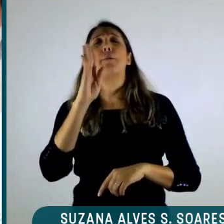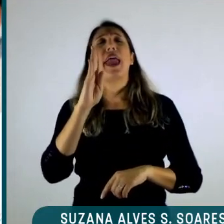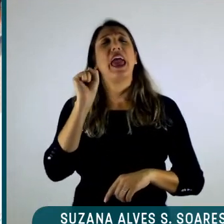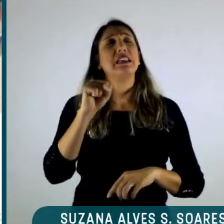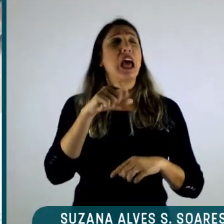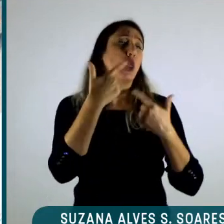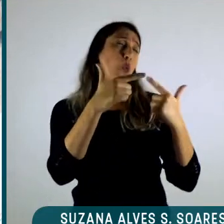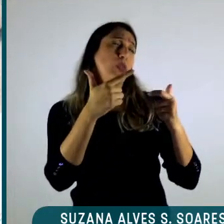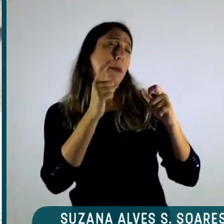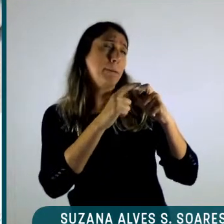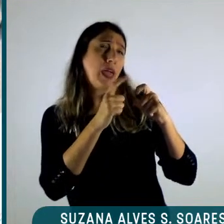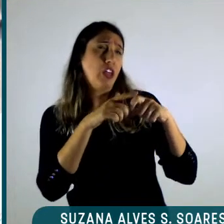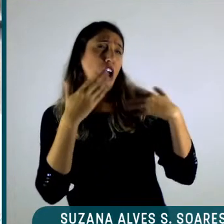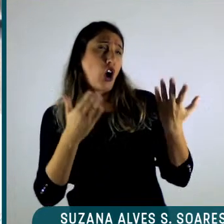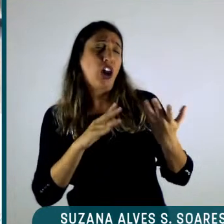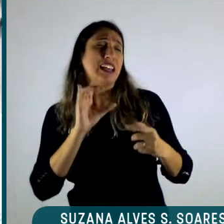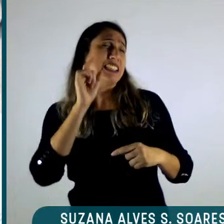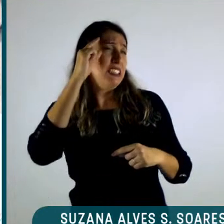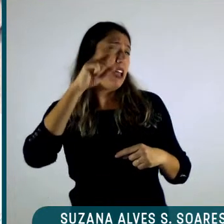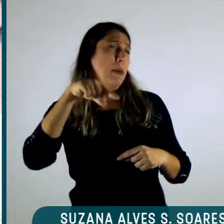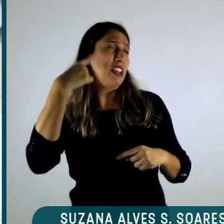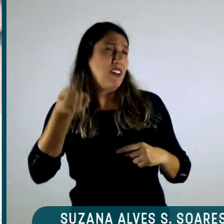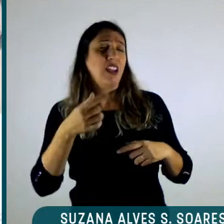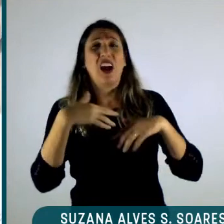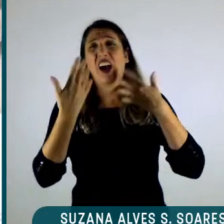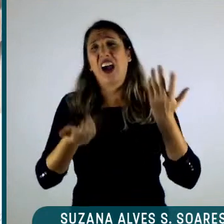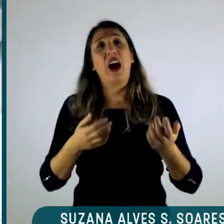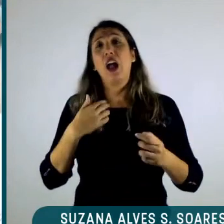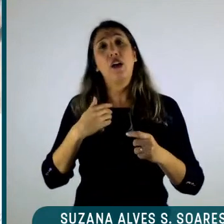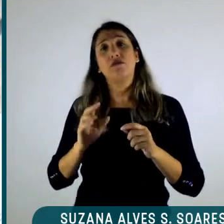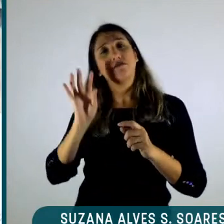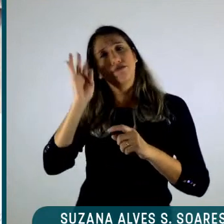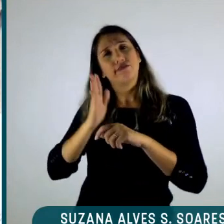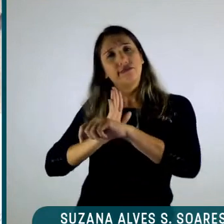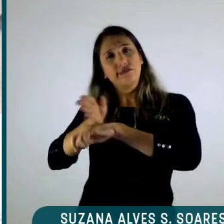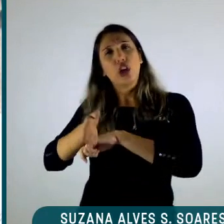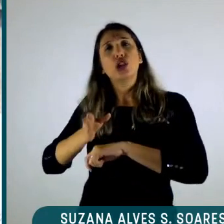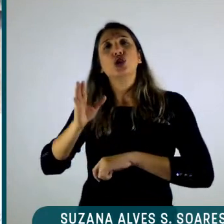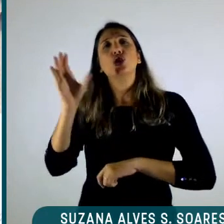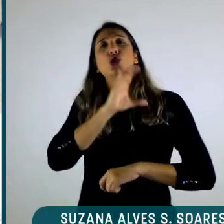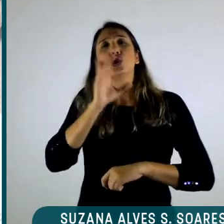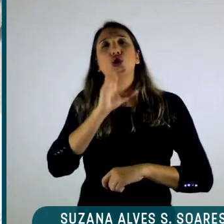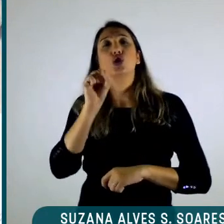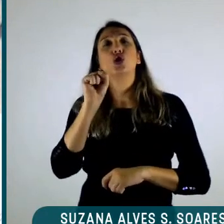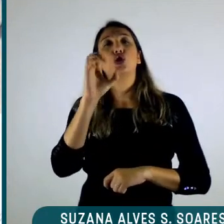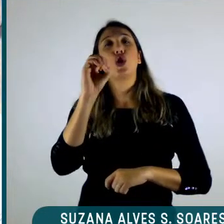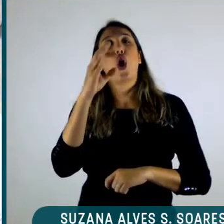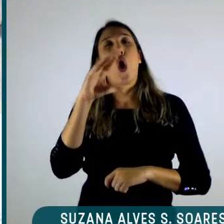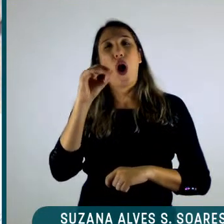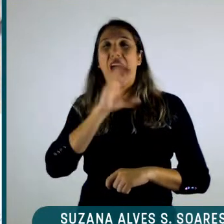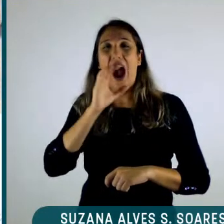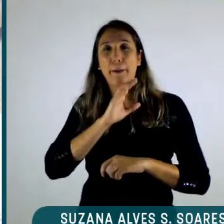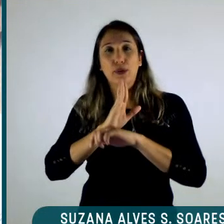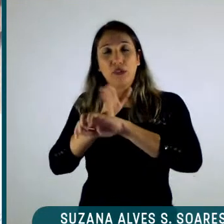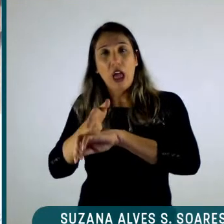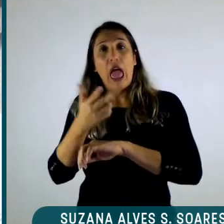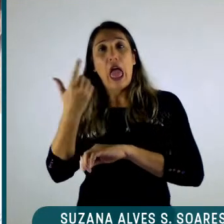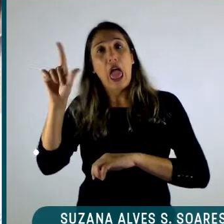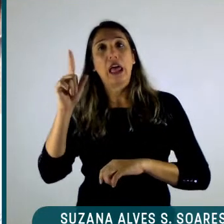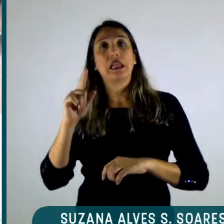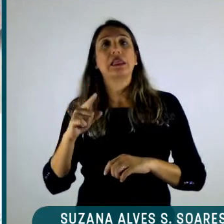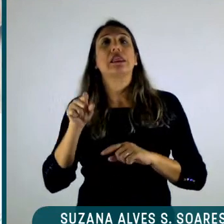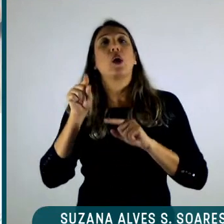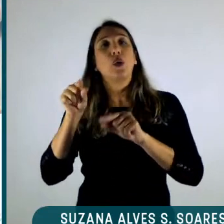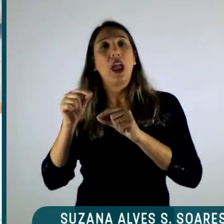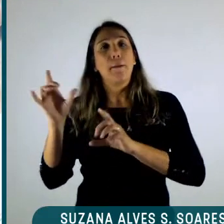proper system, then of course everything is going to be overcrowded. Of course the emergency room is going to be